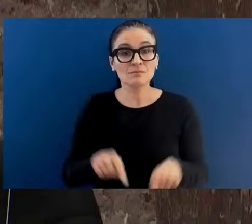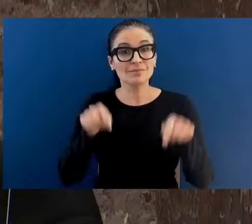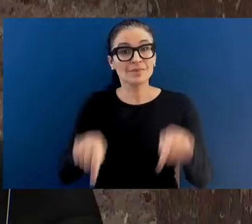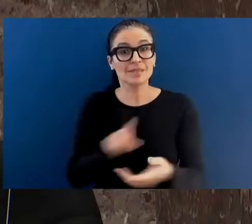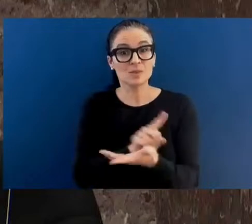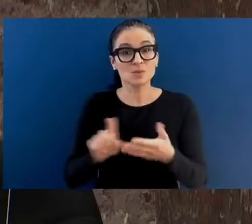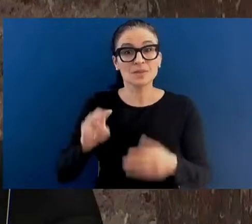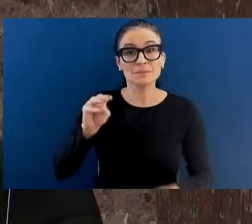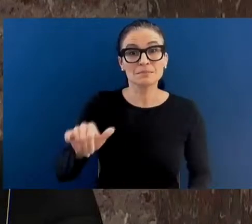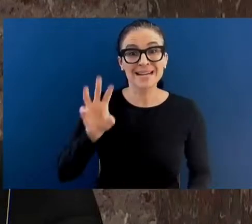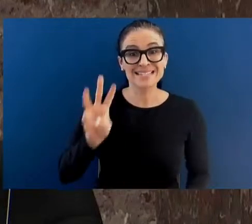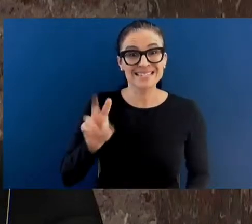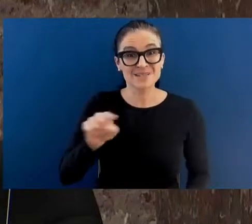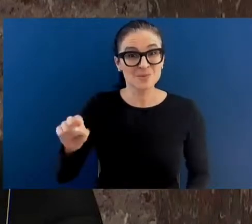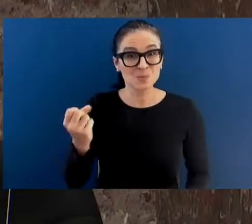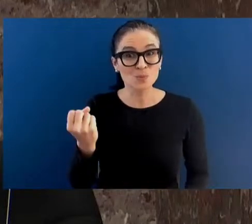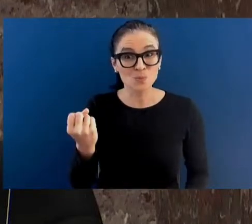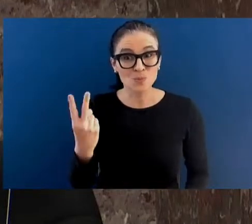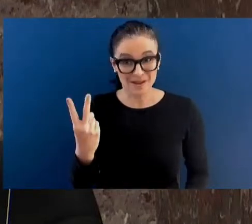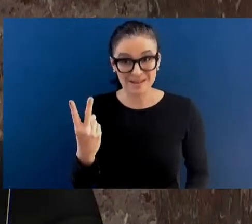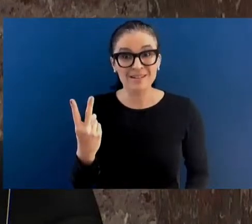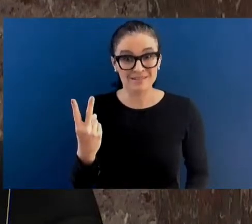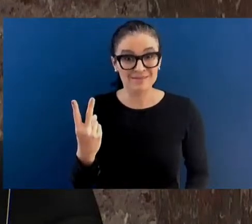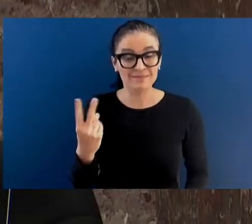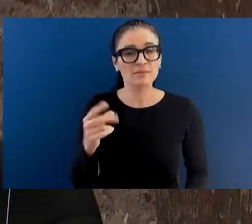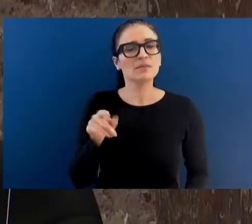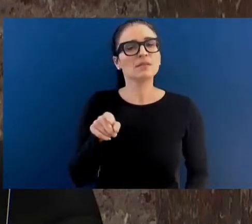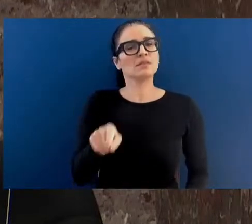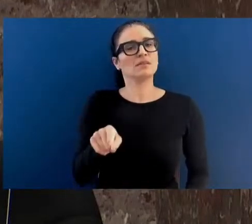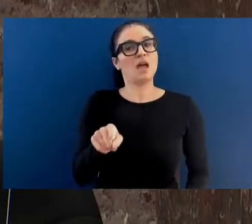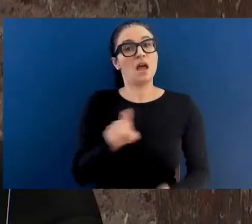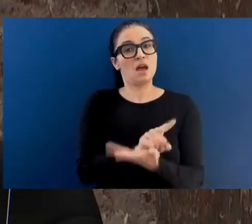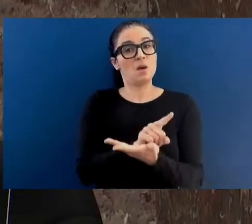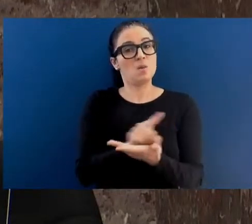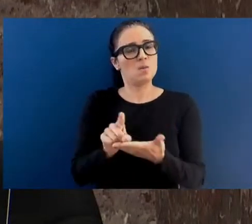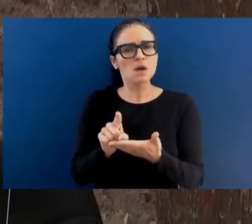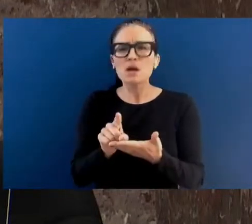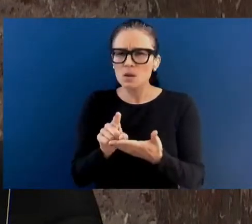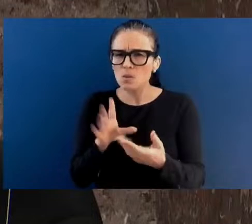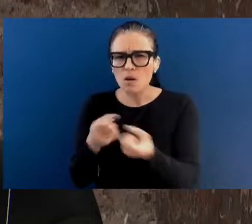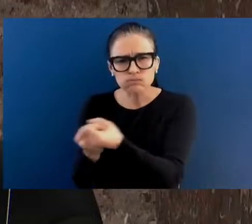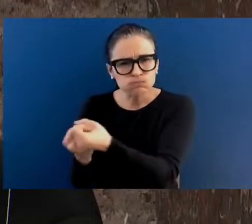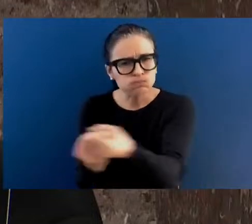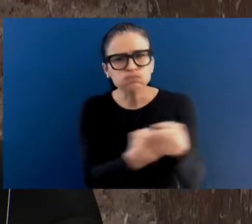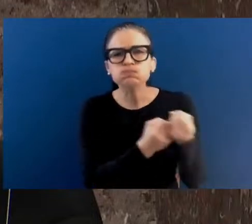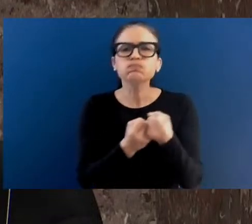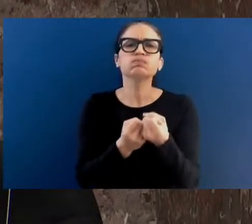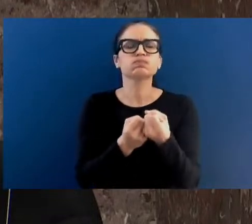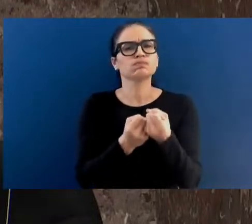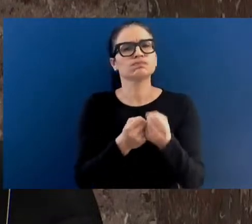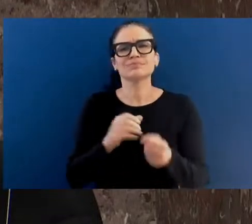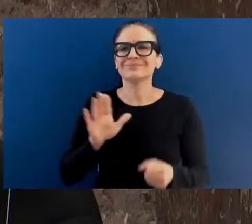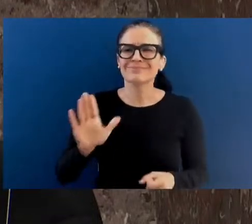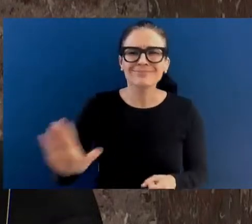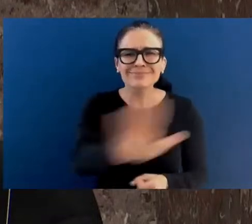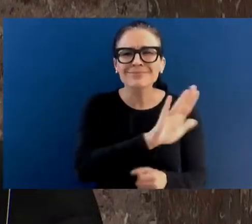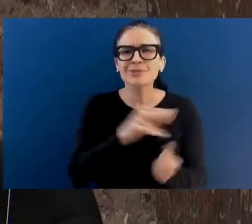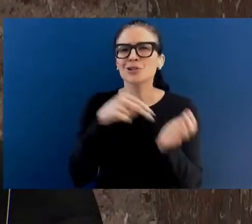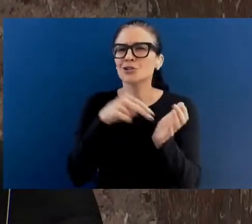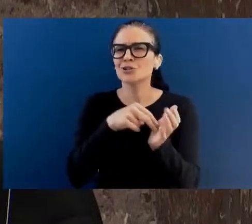dedication, resilience, and unwavering commitment to excellence. Nurses are the backbone of our healthcare